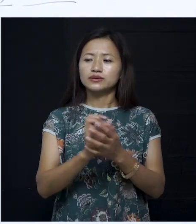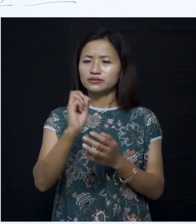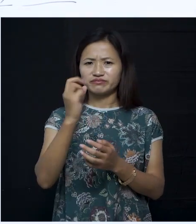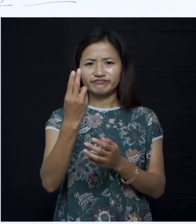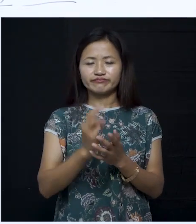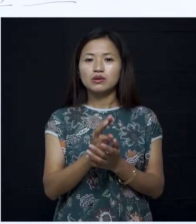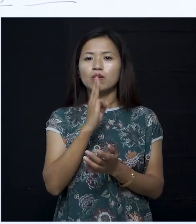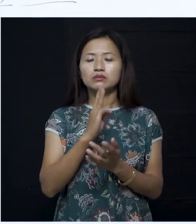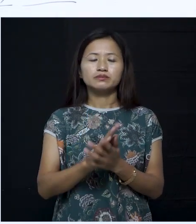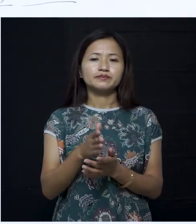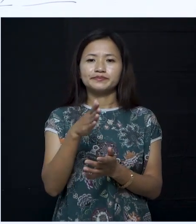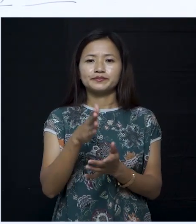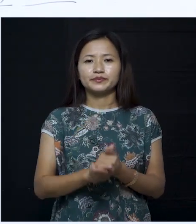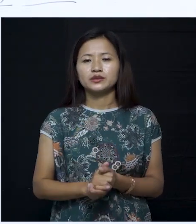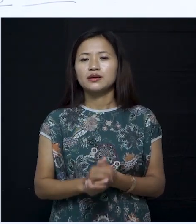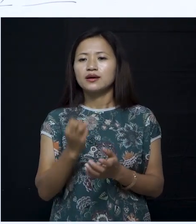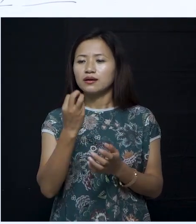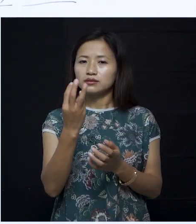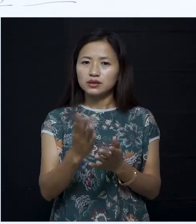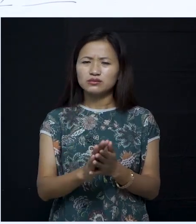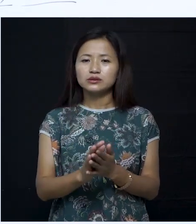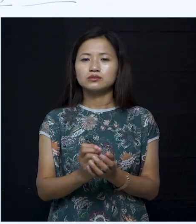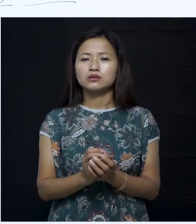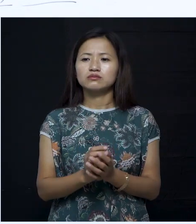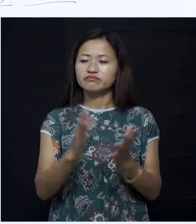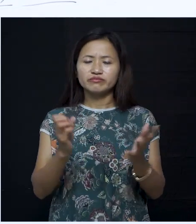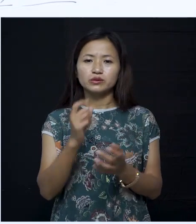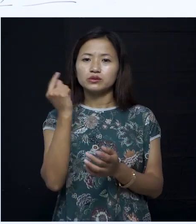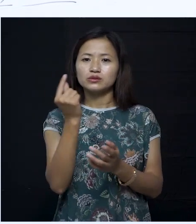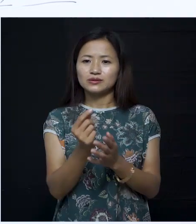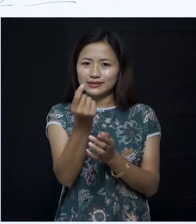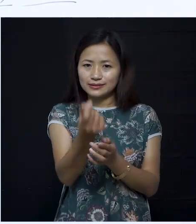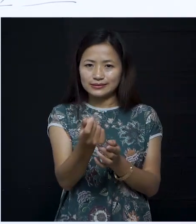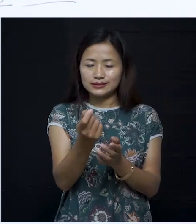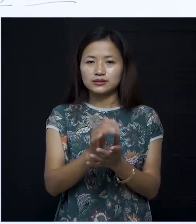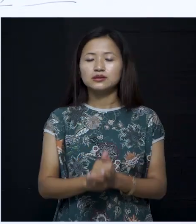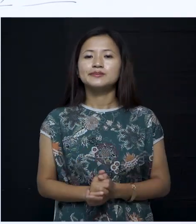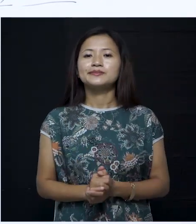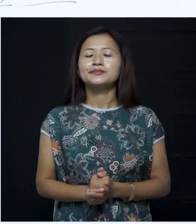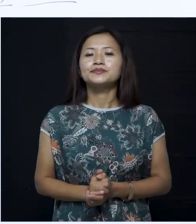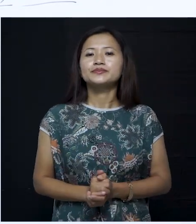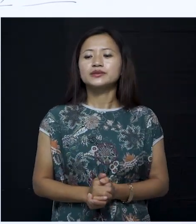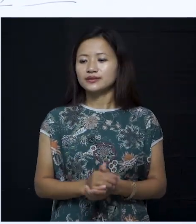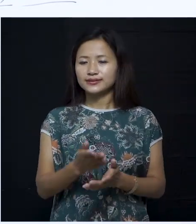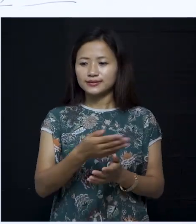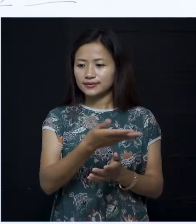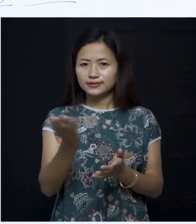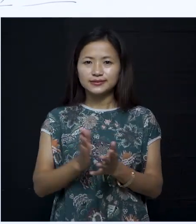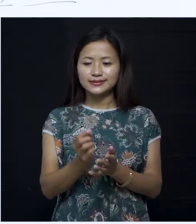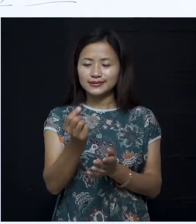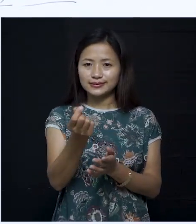And so those kind of uncountable nouns will use little. Okay, there's very little water left in the